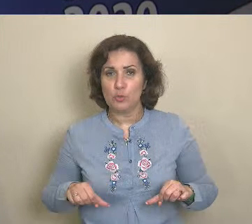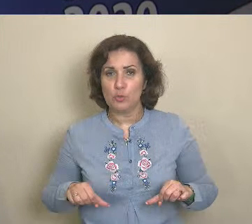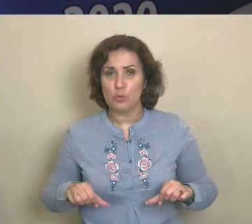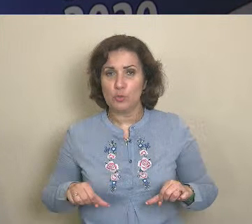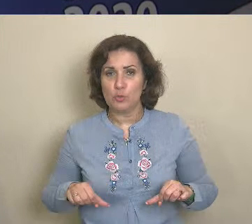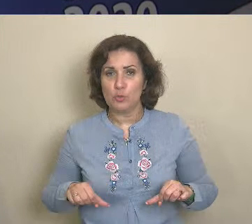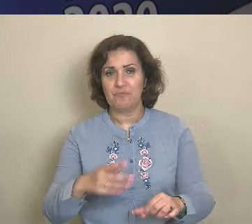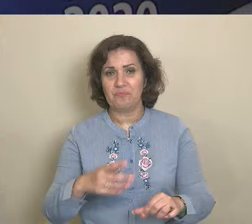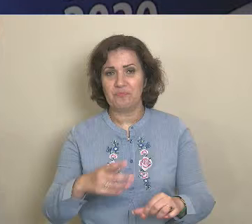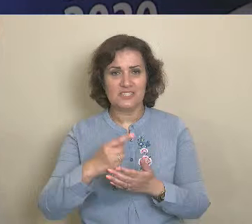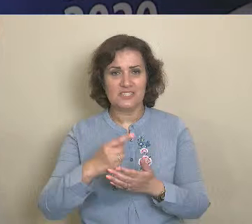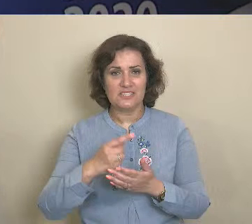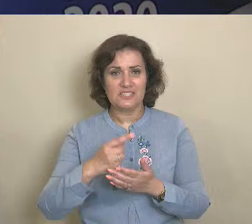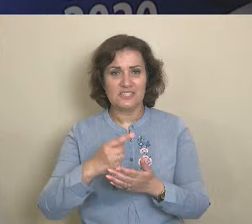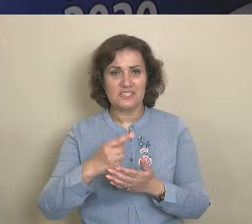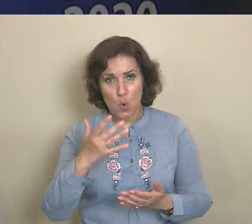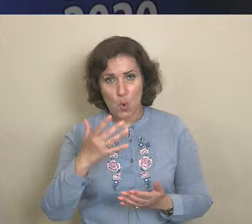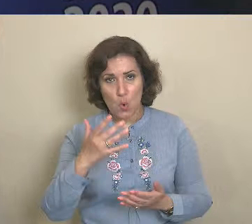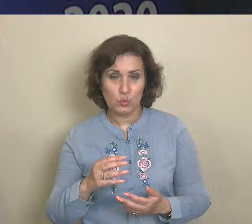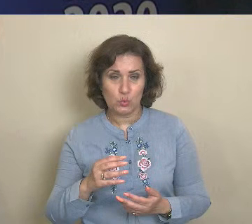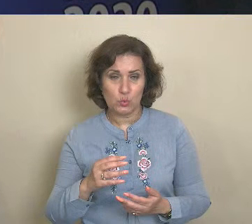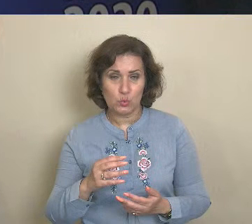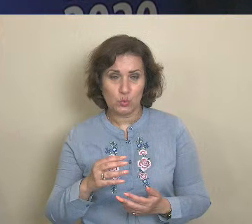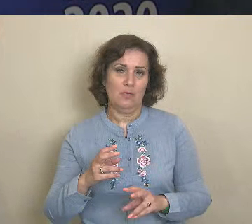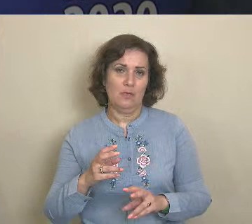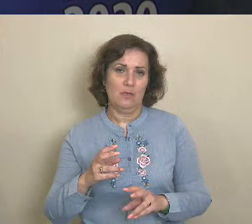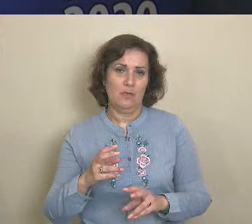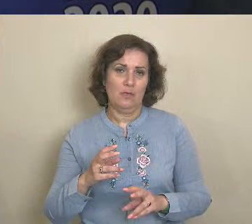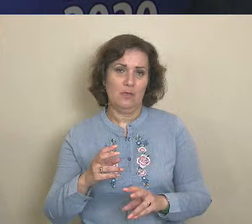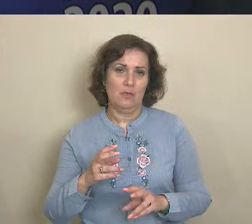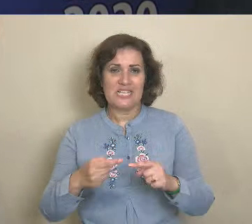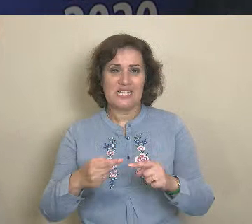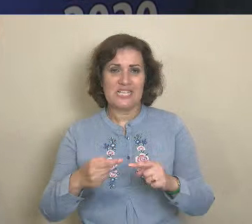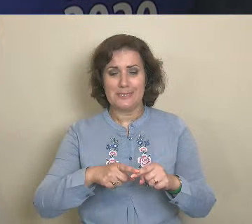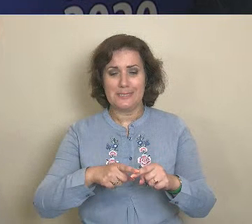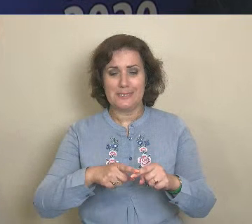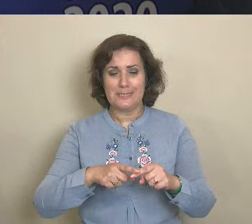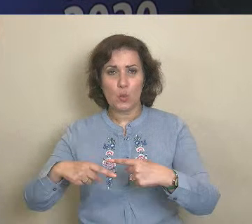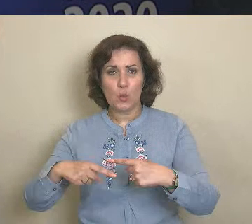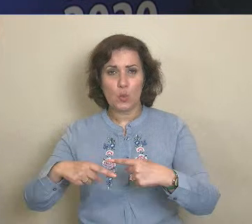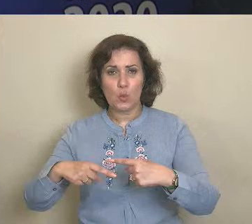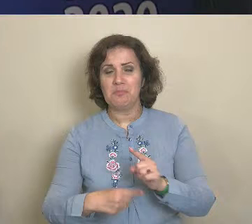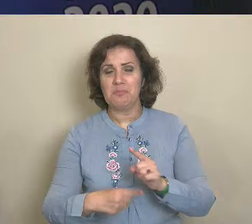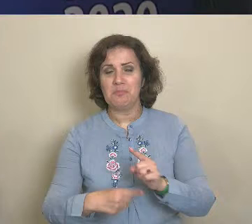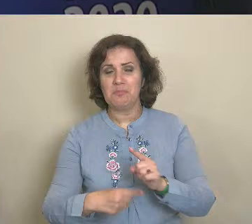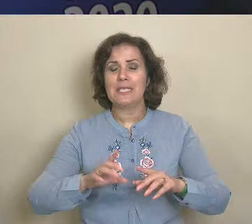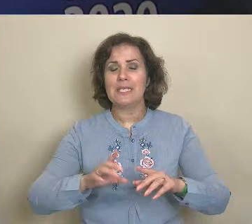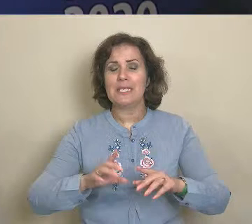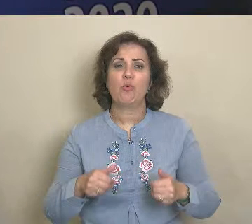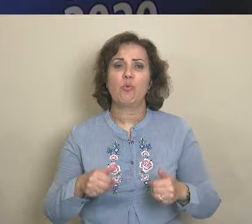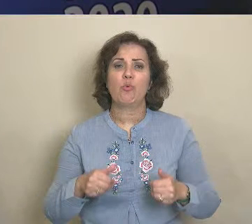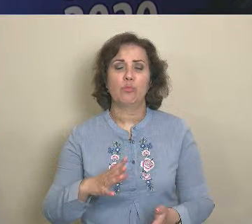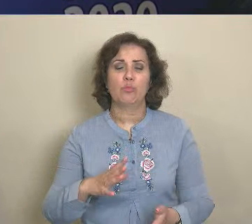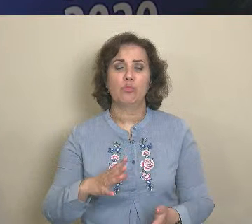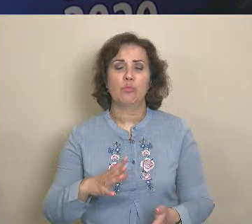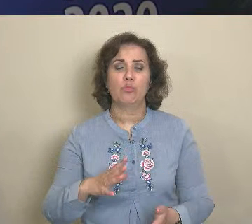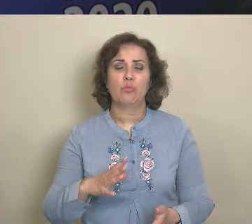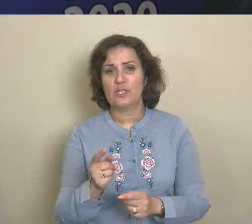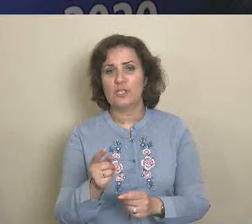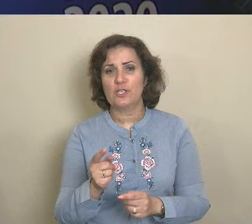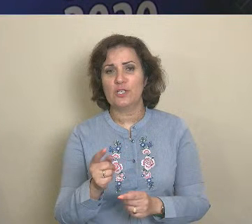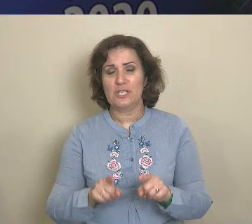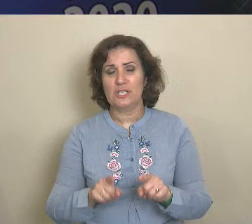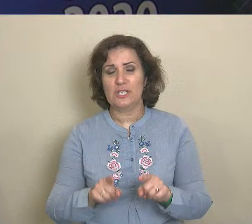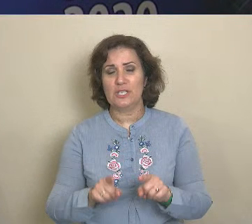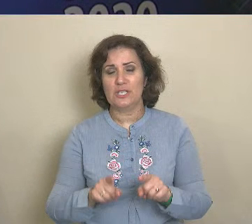and TECs, to their own discretion, identify these circuits, and the changes which have been offered, and amendments which